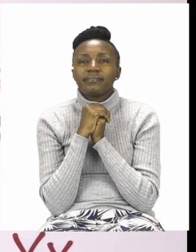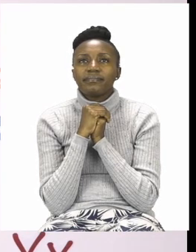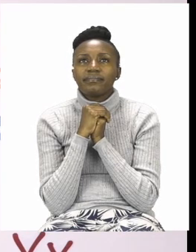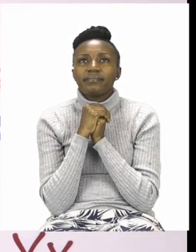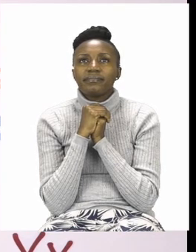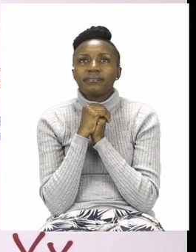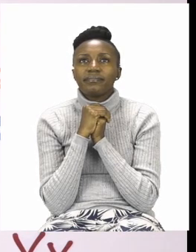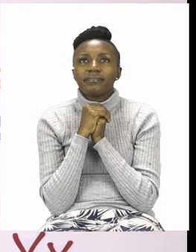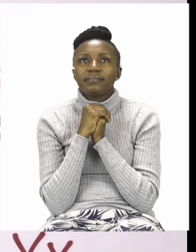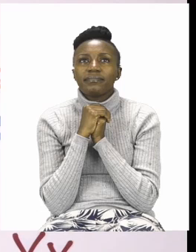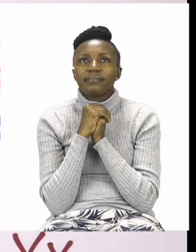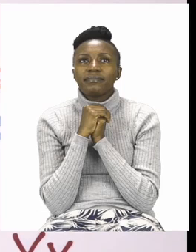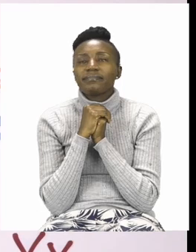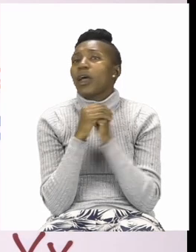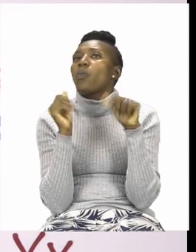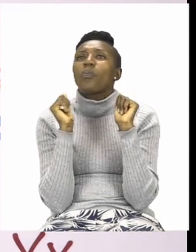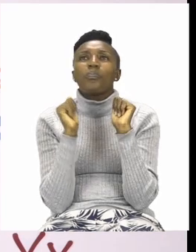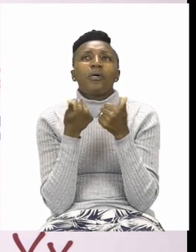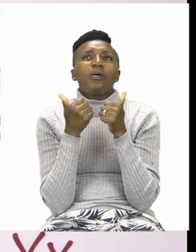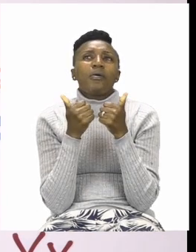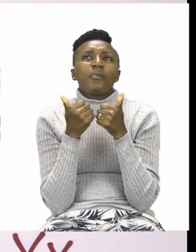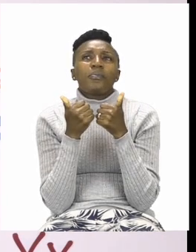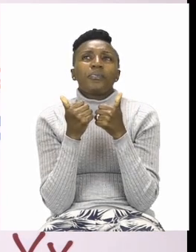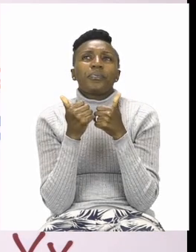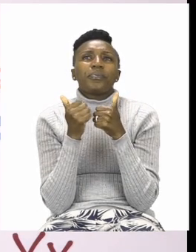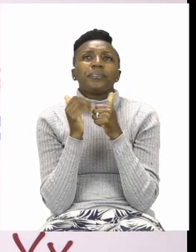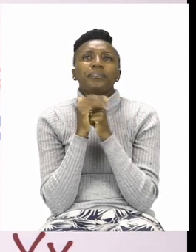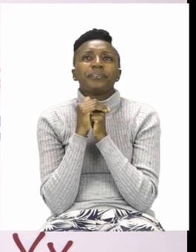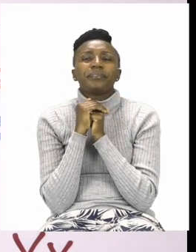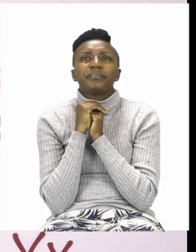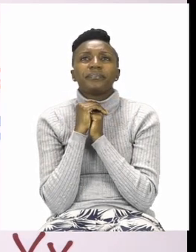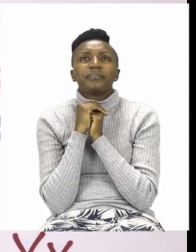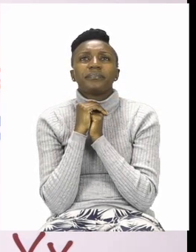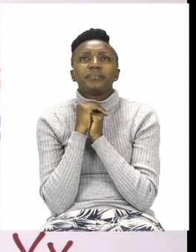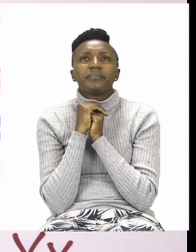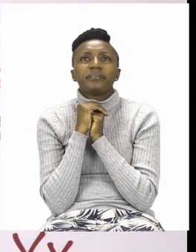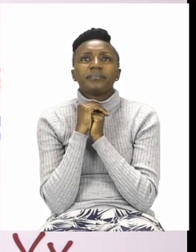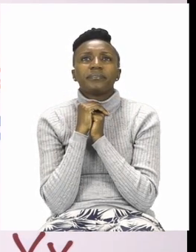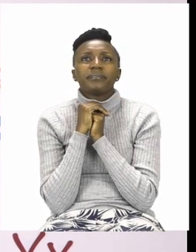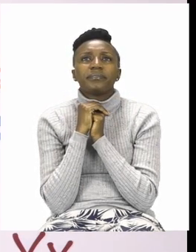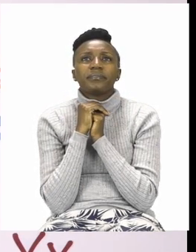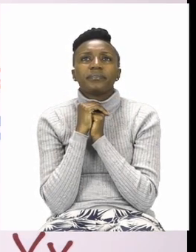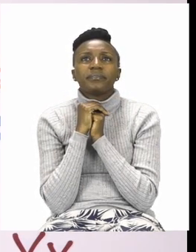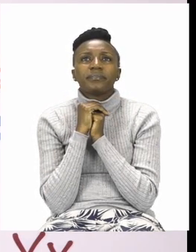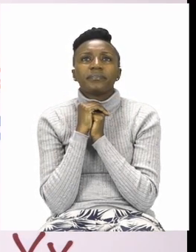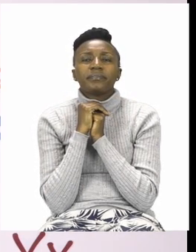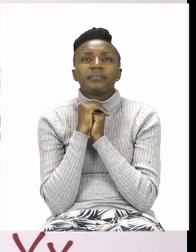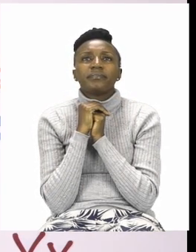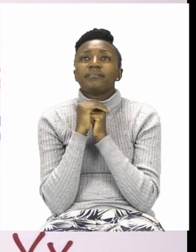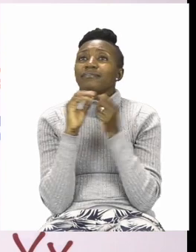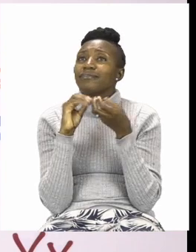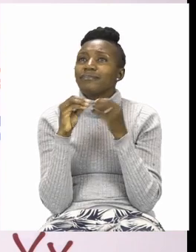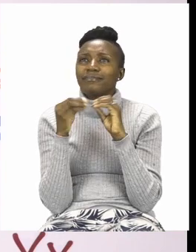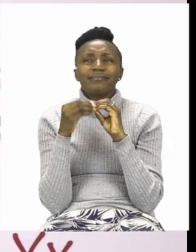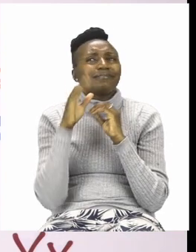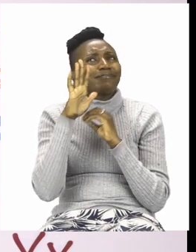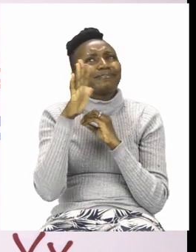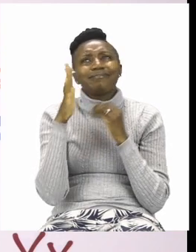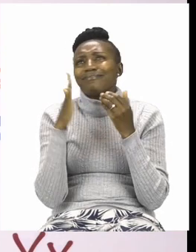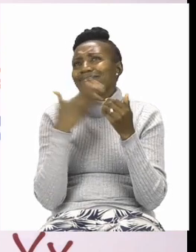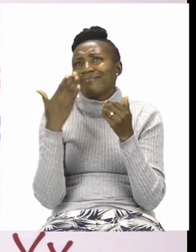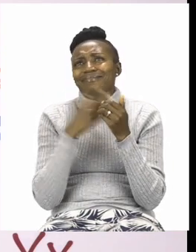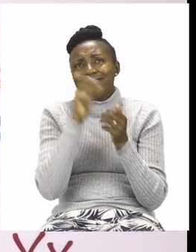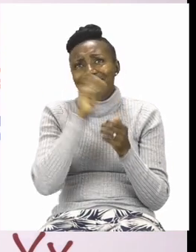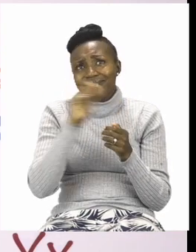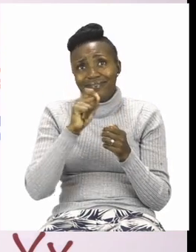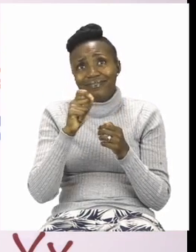him. Well done, my friends. So remember, boys and girls, number 5 is very easy to write. You